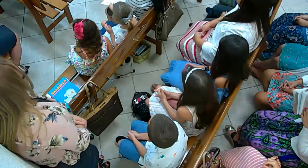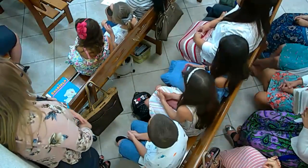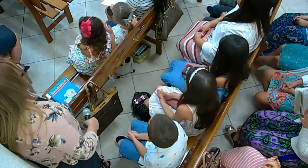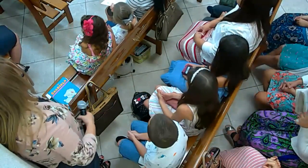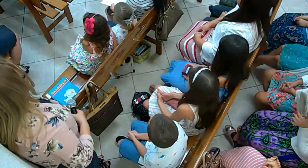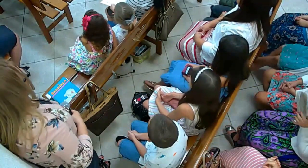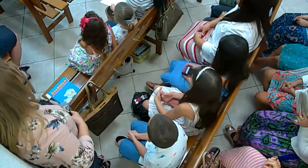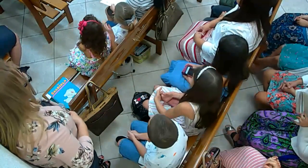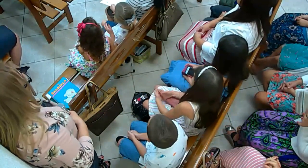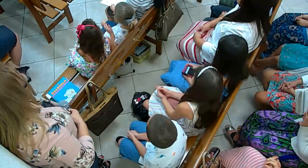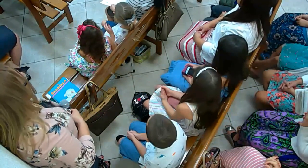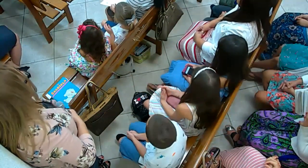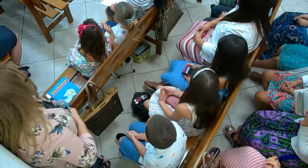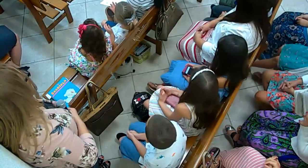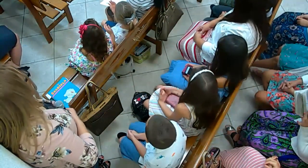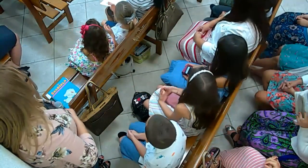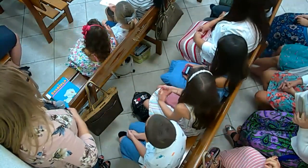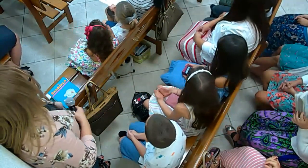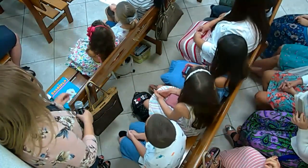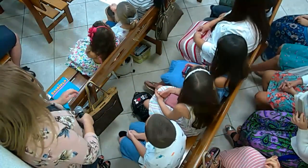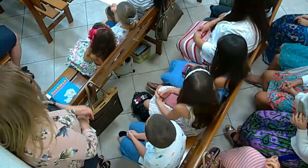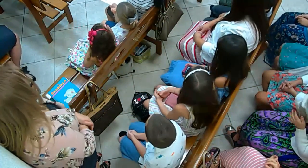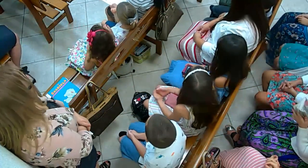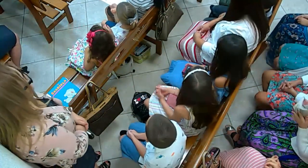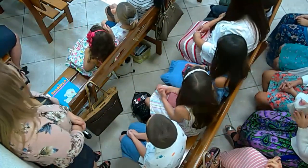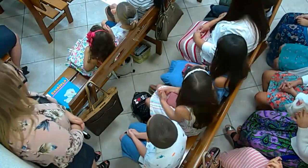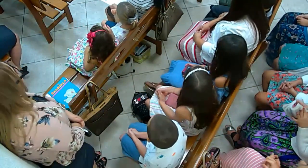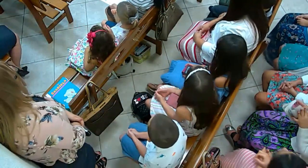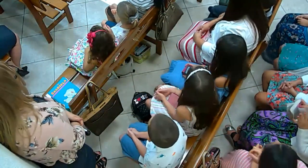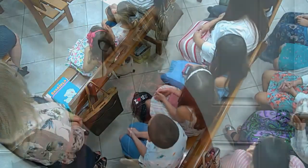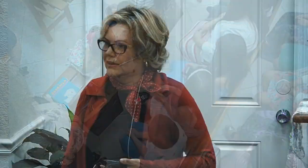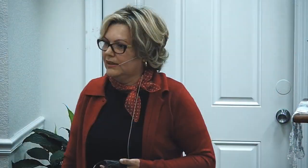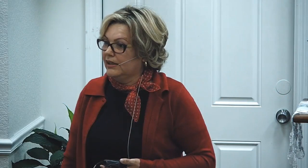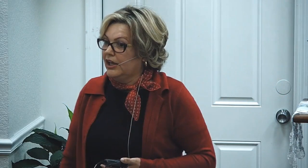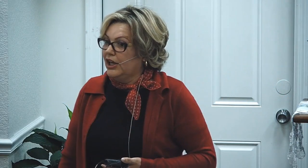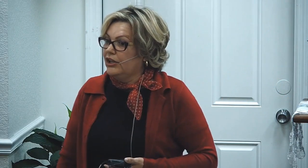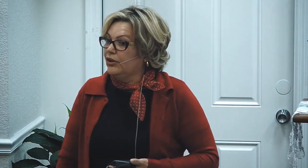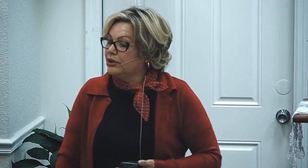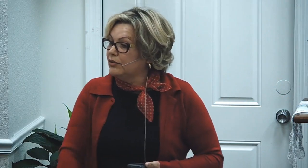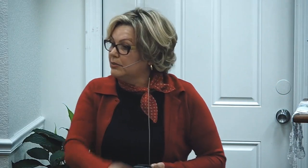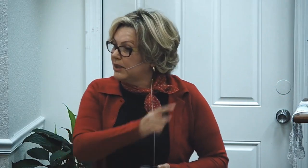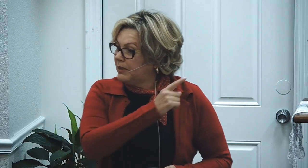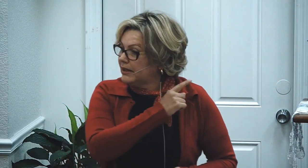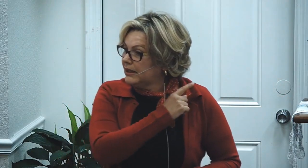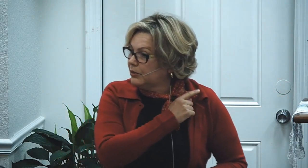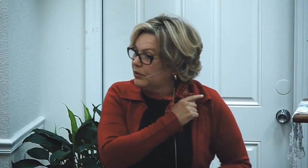That he was going to come. He promised that he was going to come to take us.